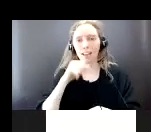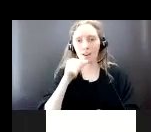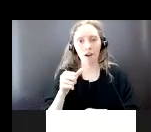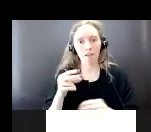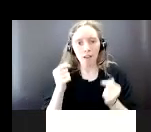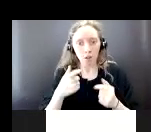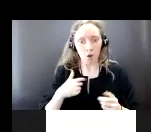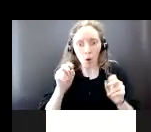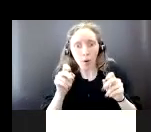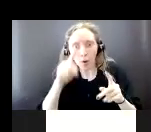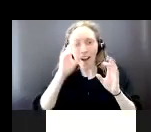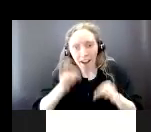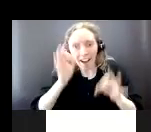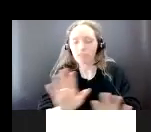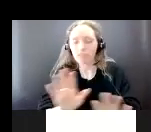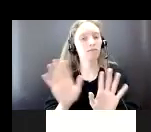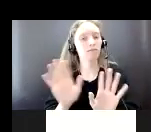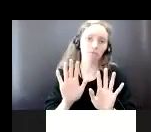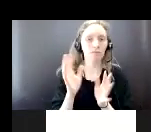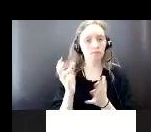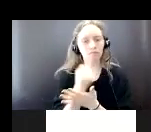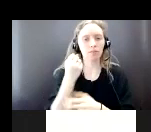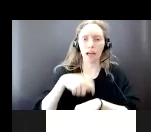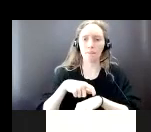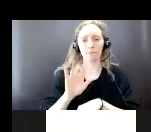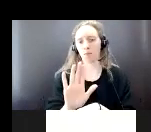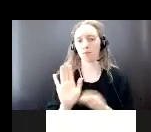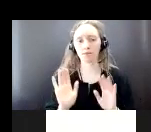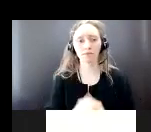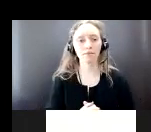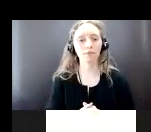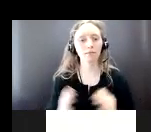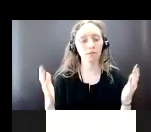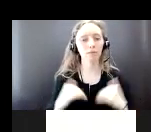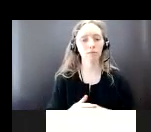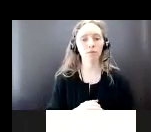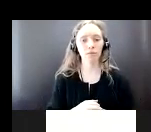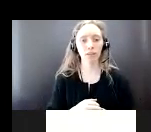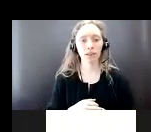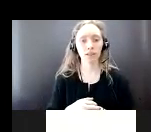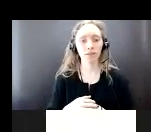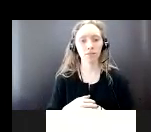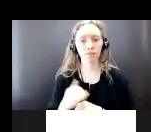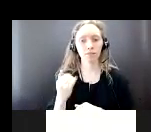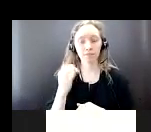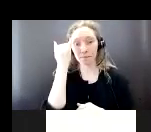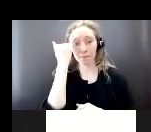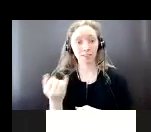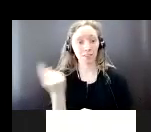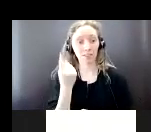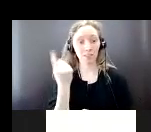question. Someone that you don't know approaches you and offers you a wonderful opportunity.